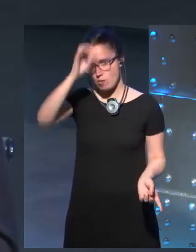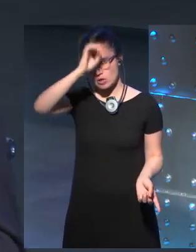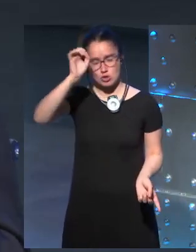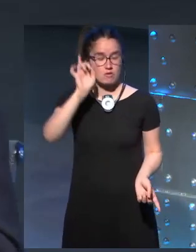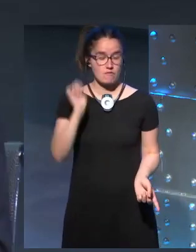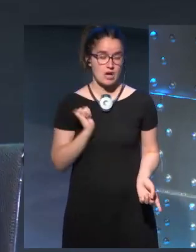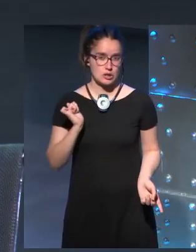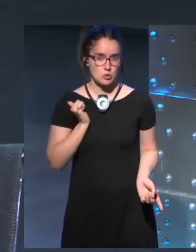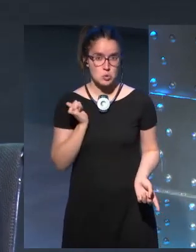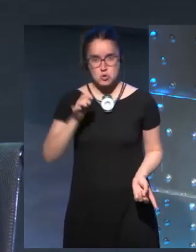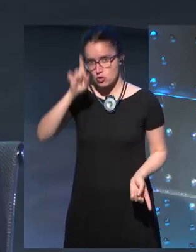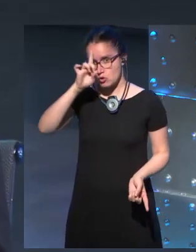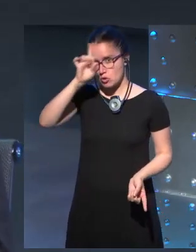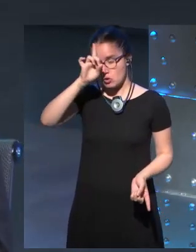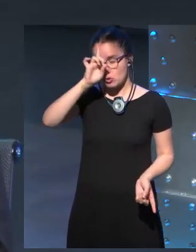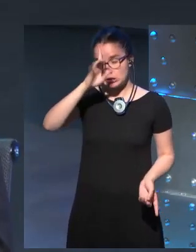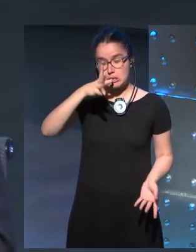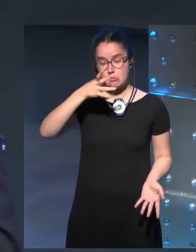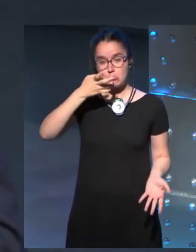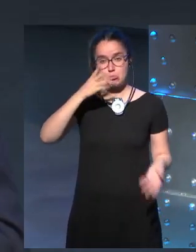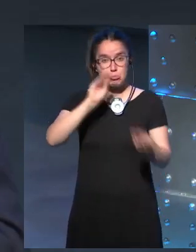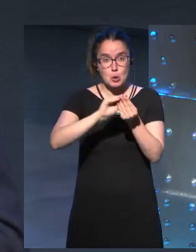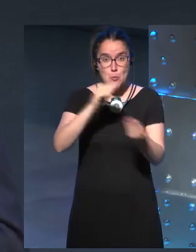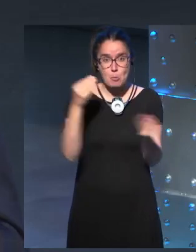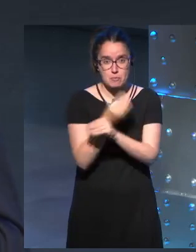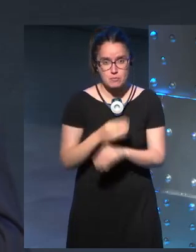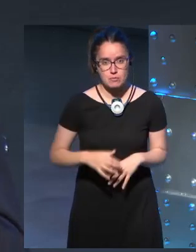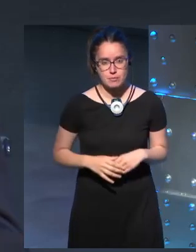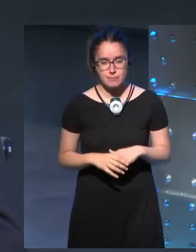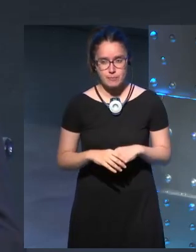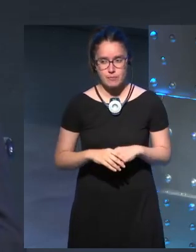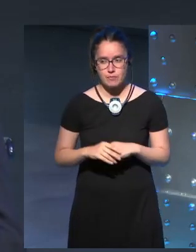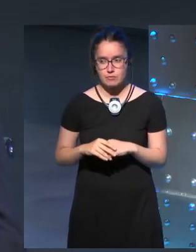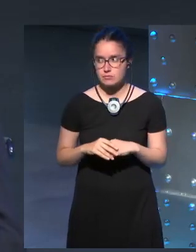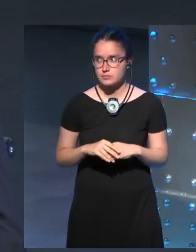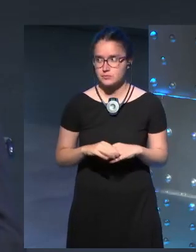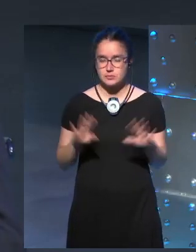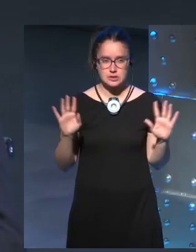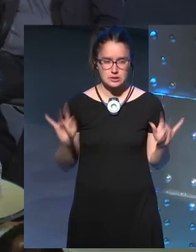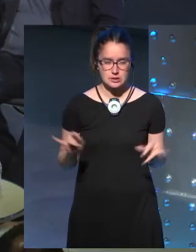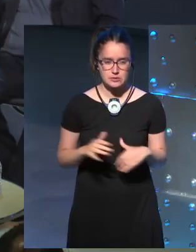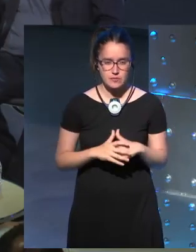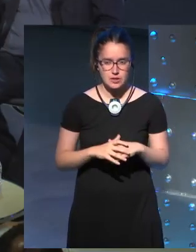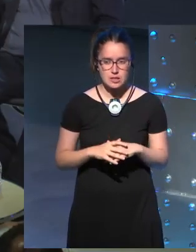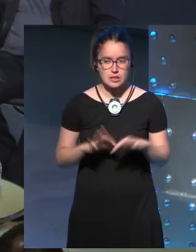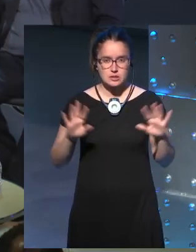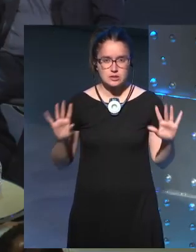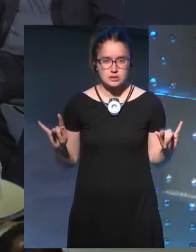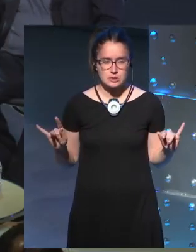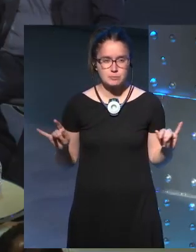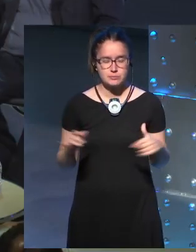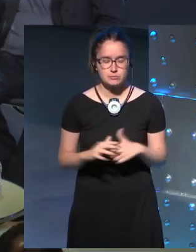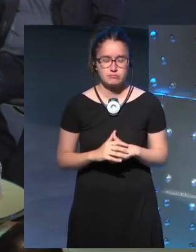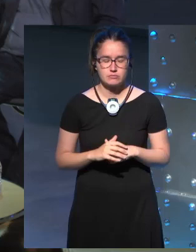but our club. In my opinion, that's fake. I don't know if you think the same way. No, completely. I completely